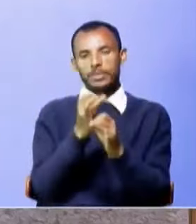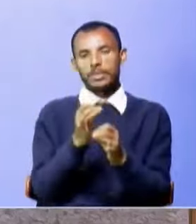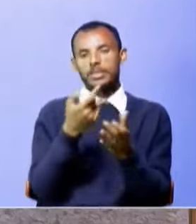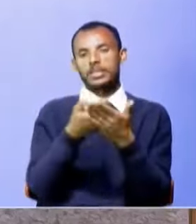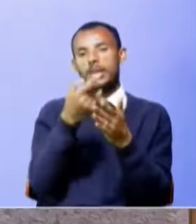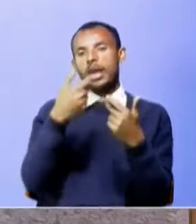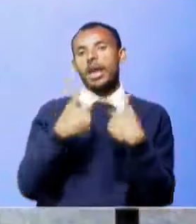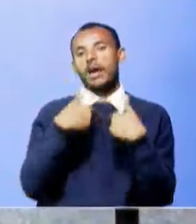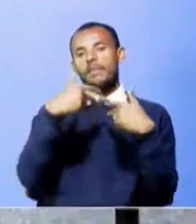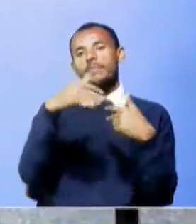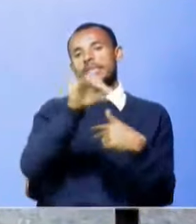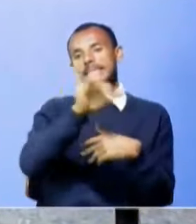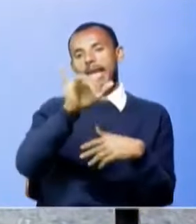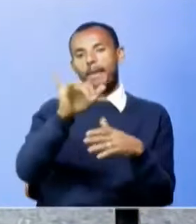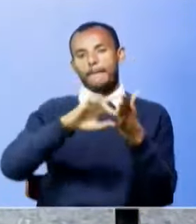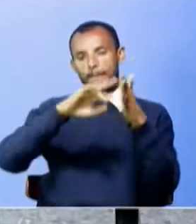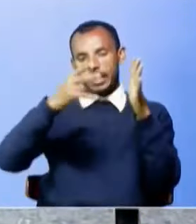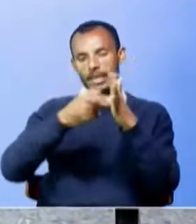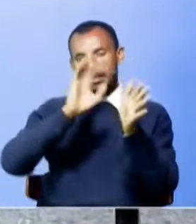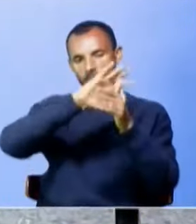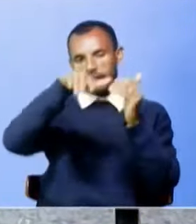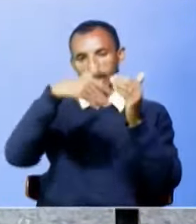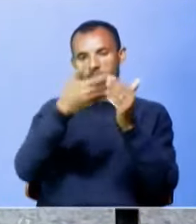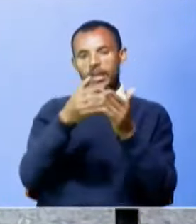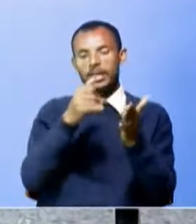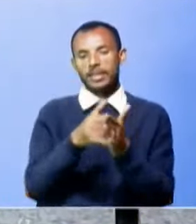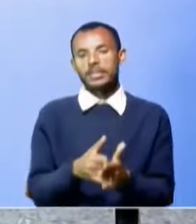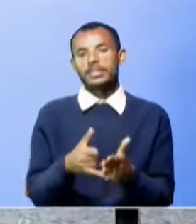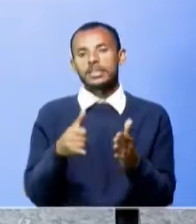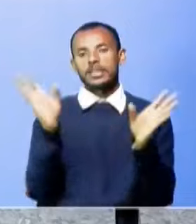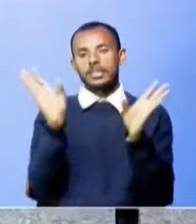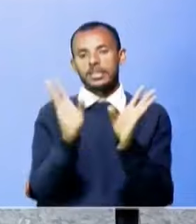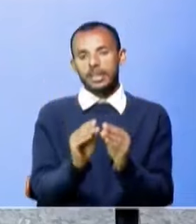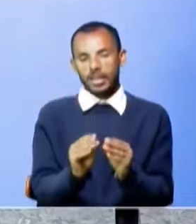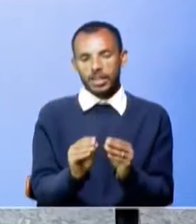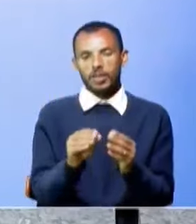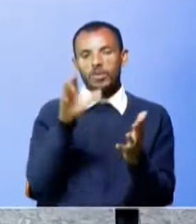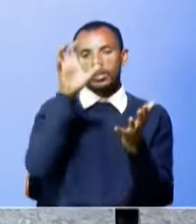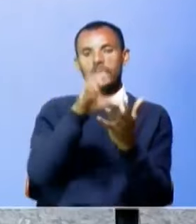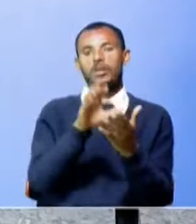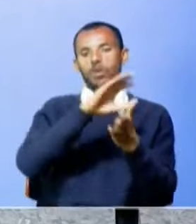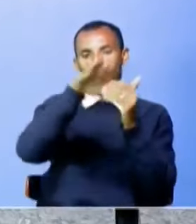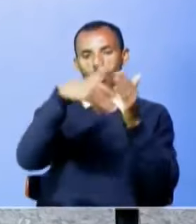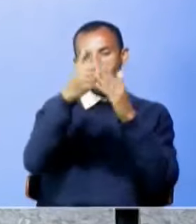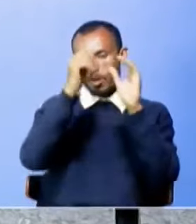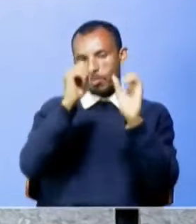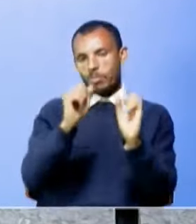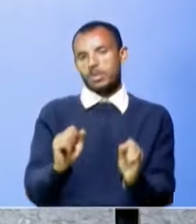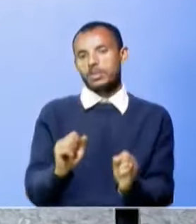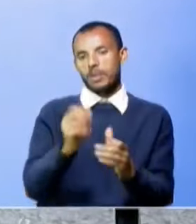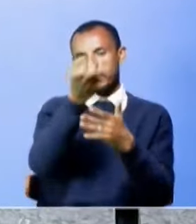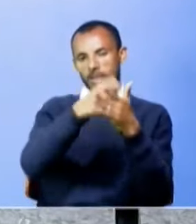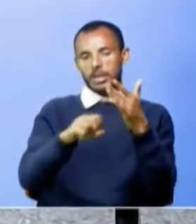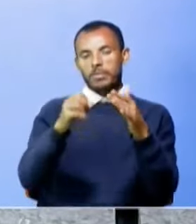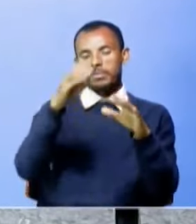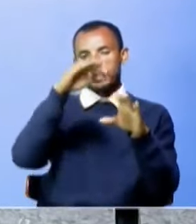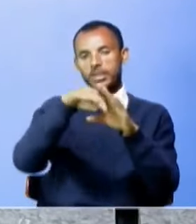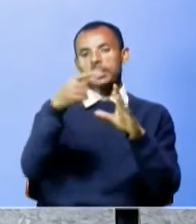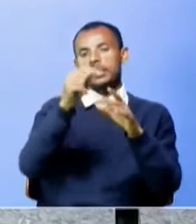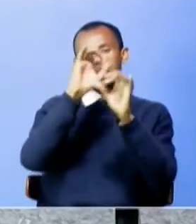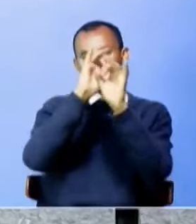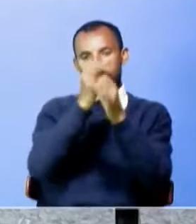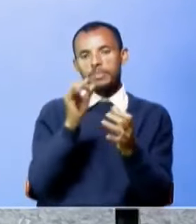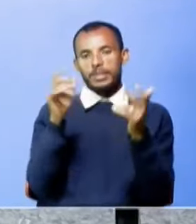have the same meaning. So generally, it's a set containing all possible outcomes in the experiment. And the third